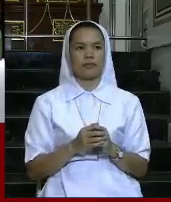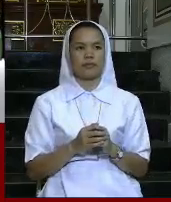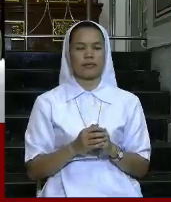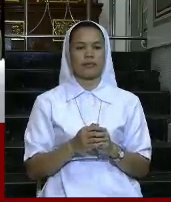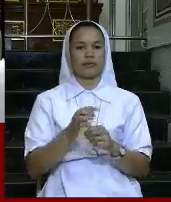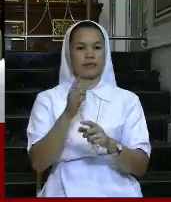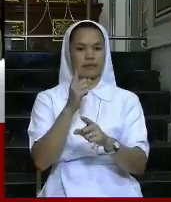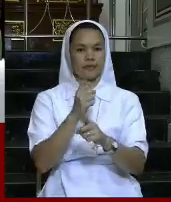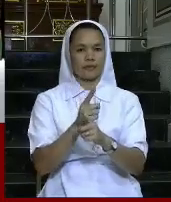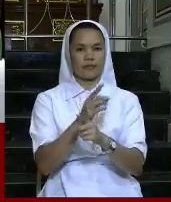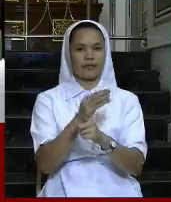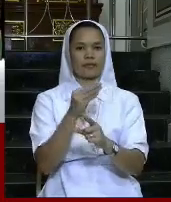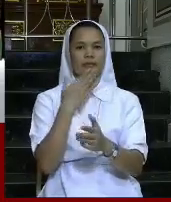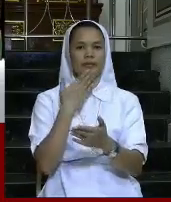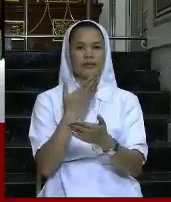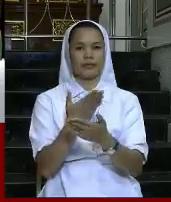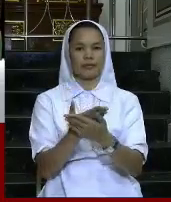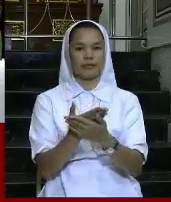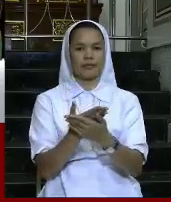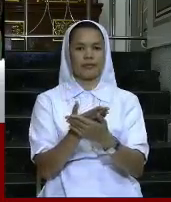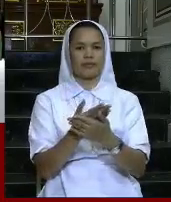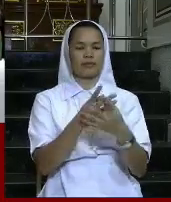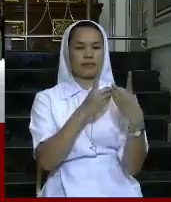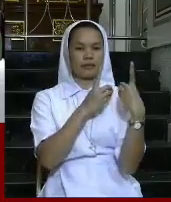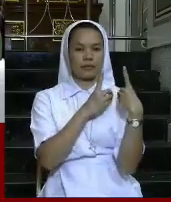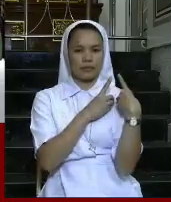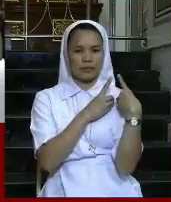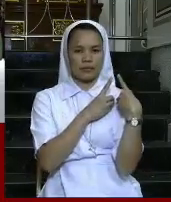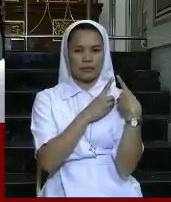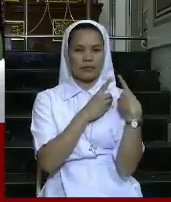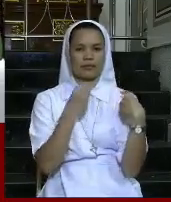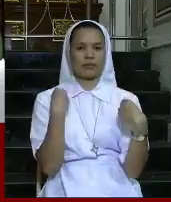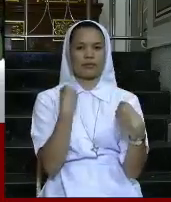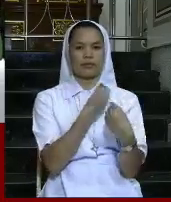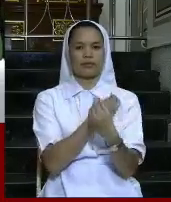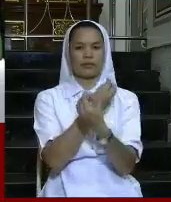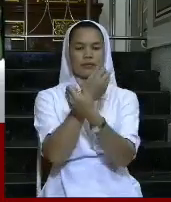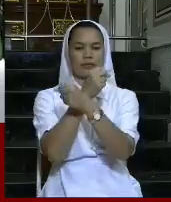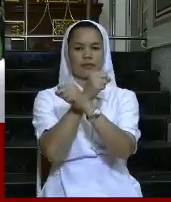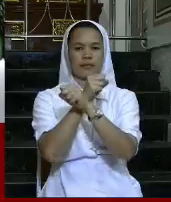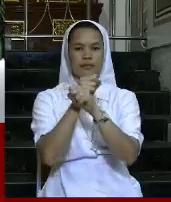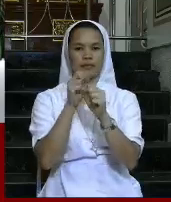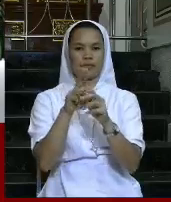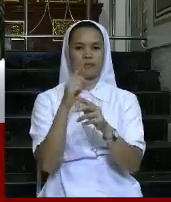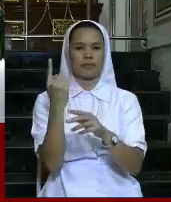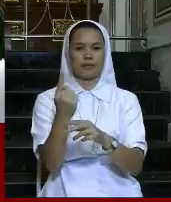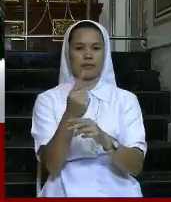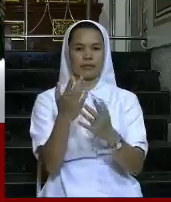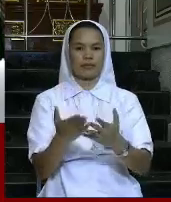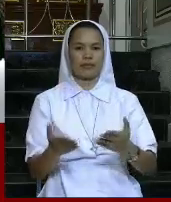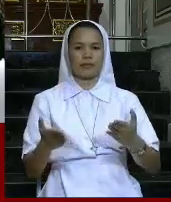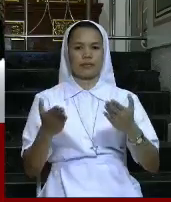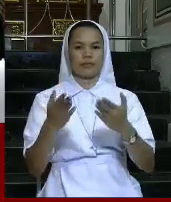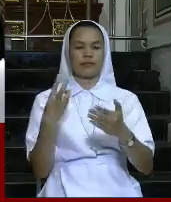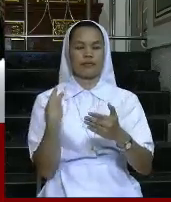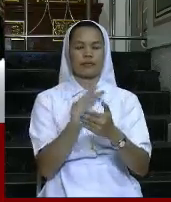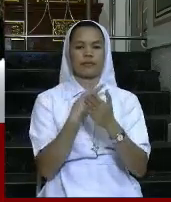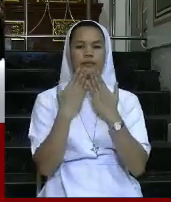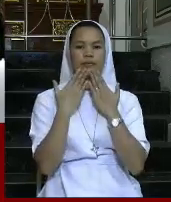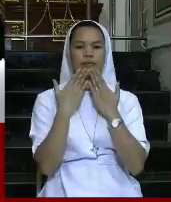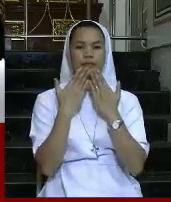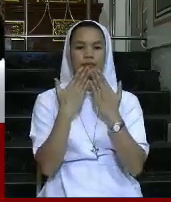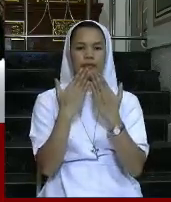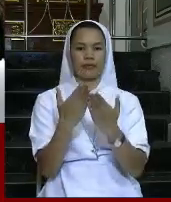It is truly right and just, our duty and our salvation, always and everywhere to give you